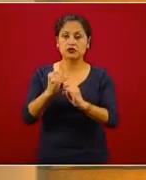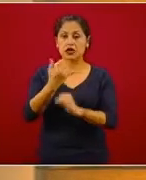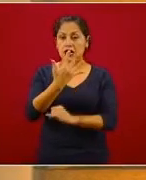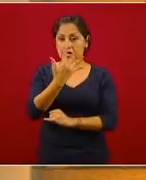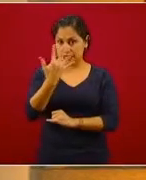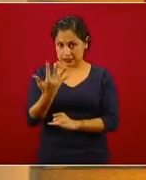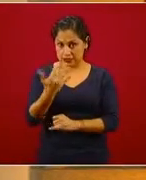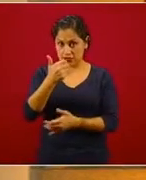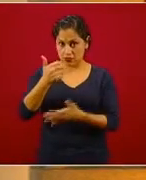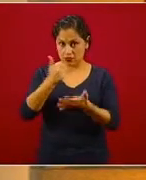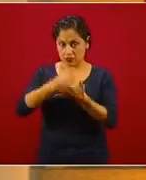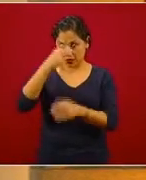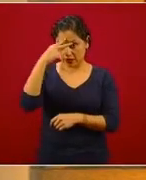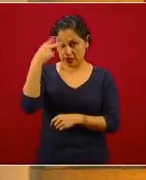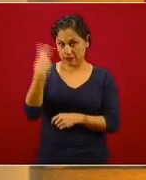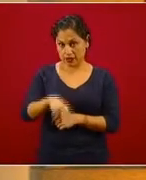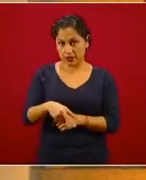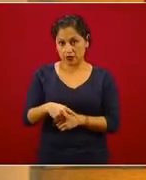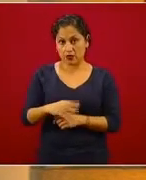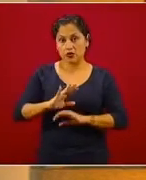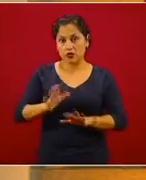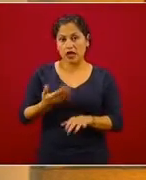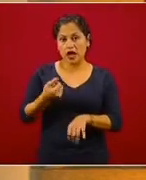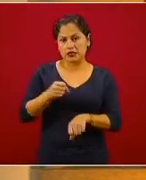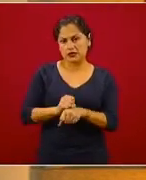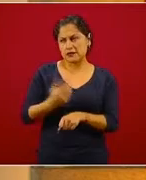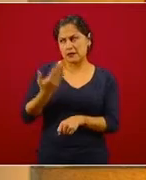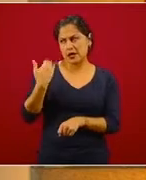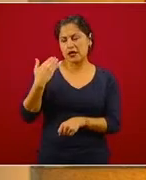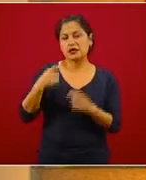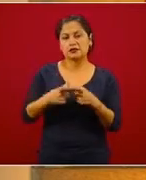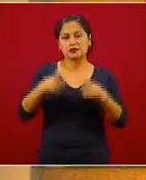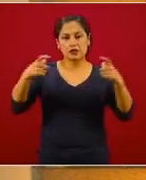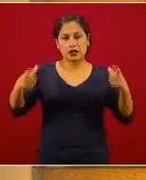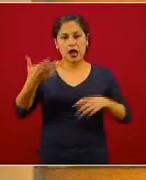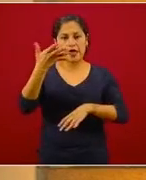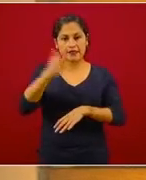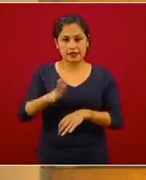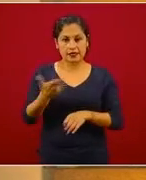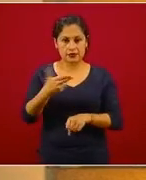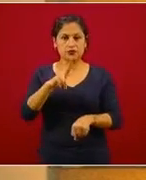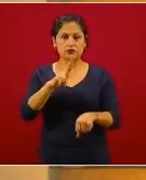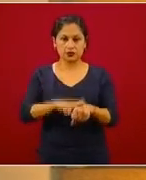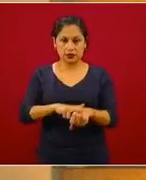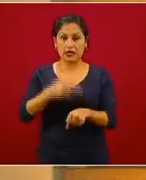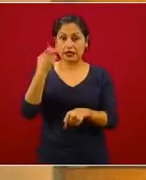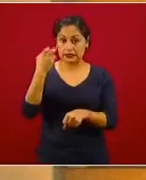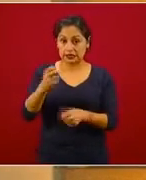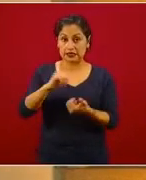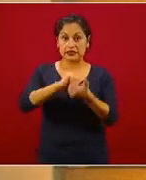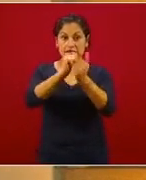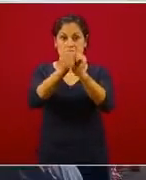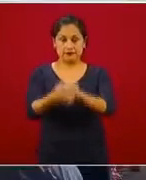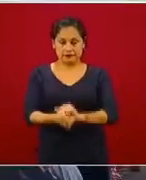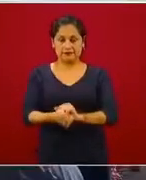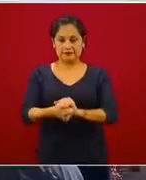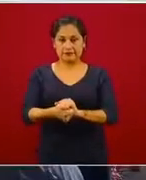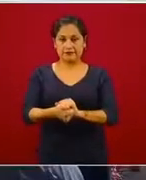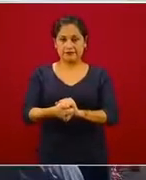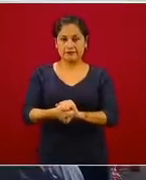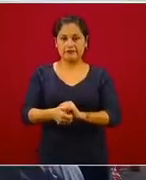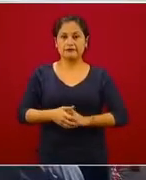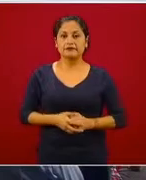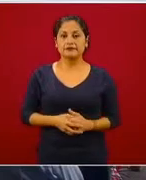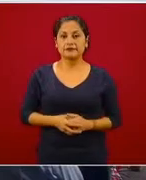Mexico. There were 5. There are many more, like from the Mexican Social Security Institute, ISSSTE, Pemex, etc.